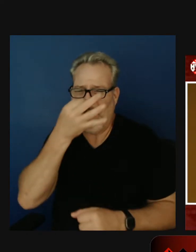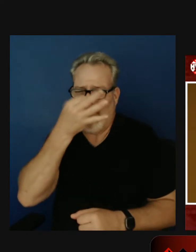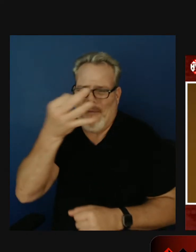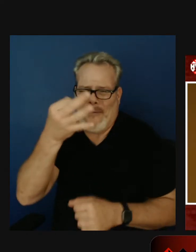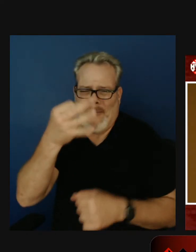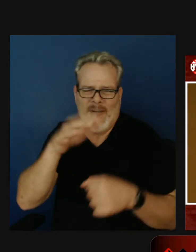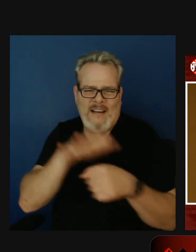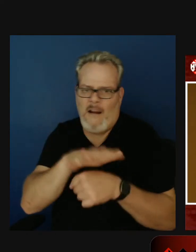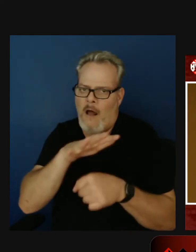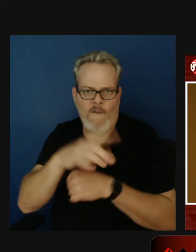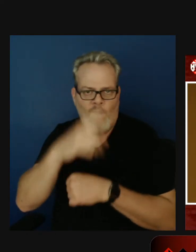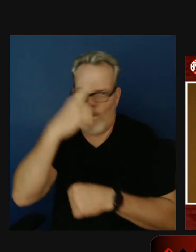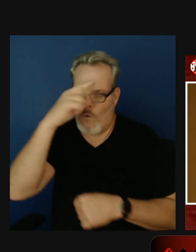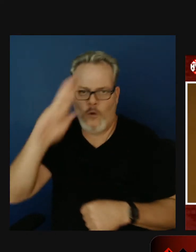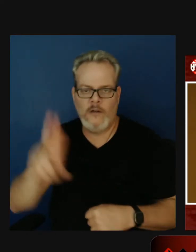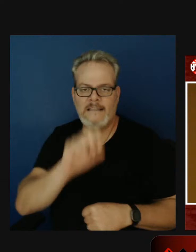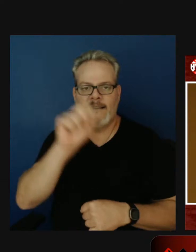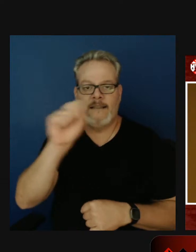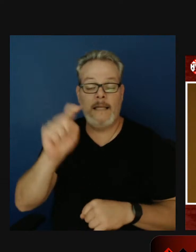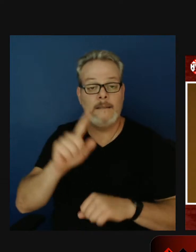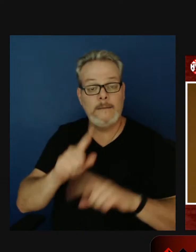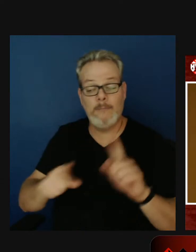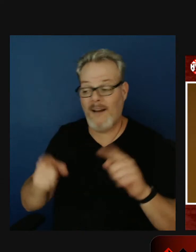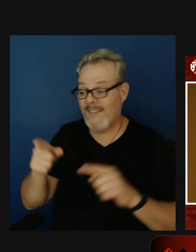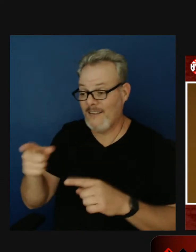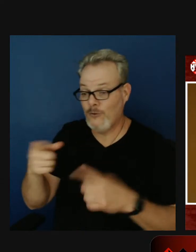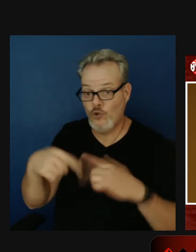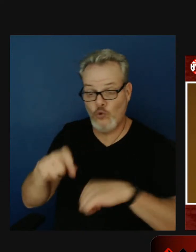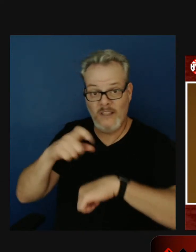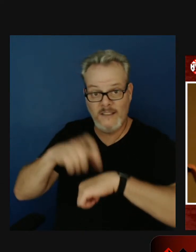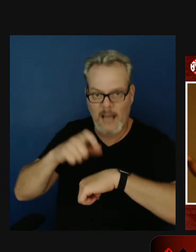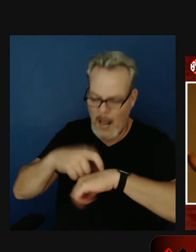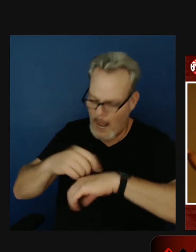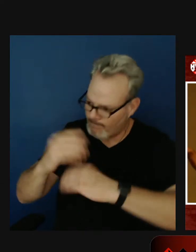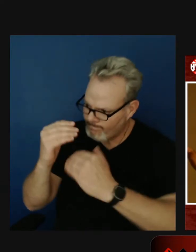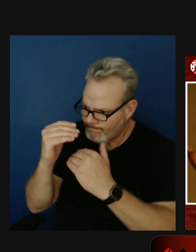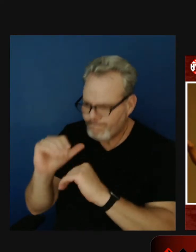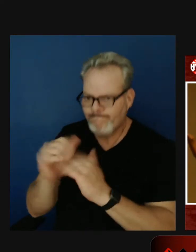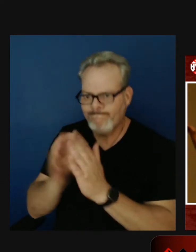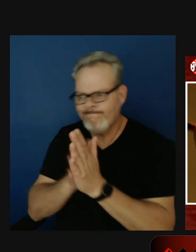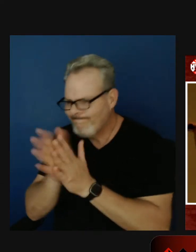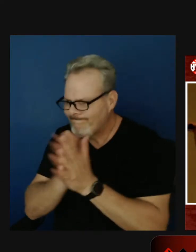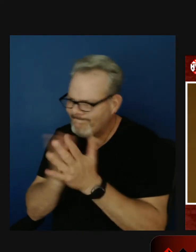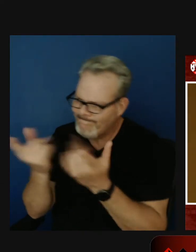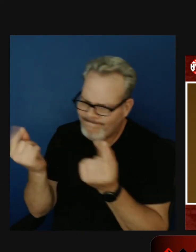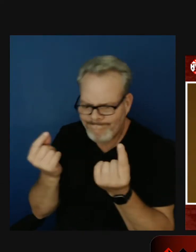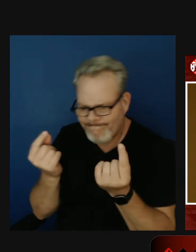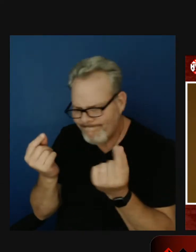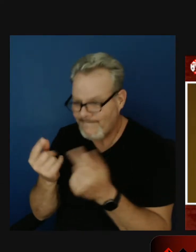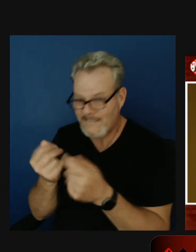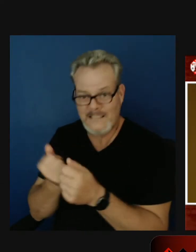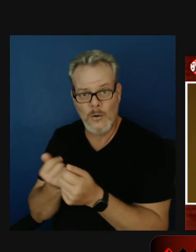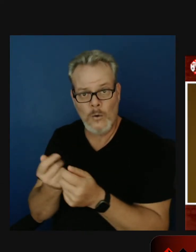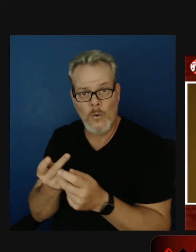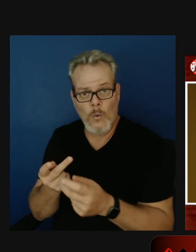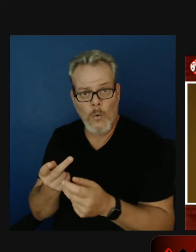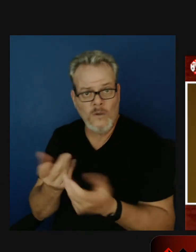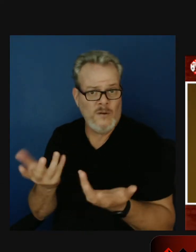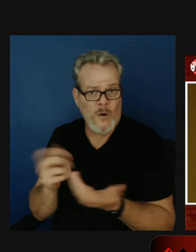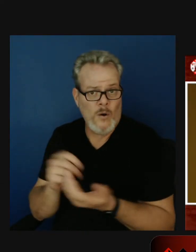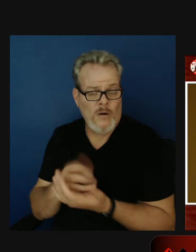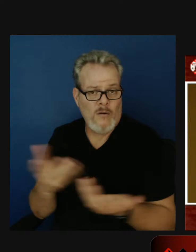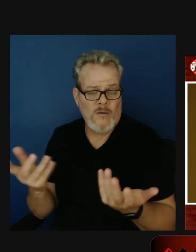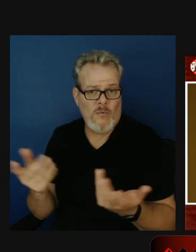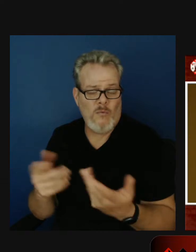But economic crunch, they're like, is this really worth the time and energy that we're putting in it? This is the last